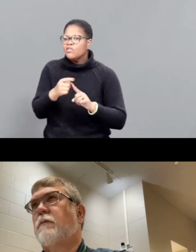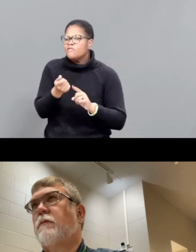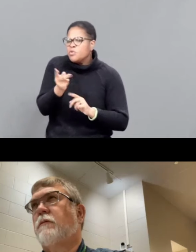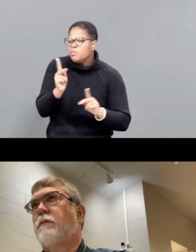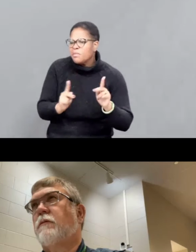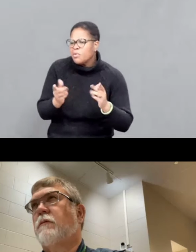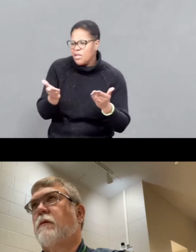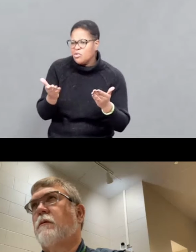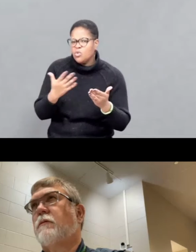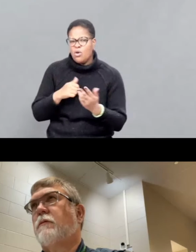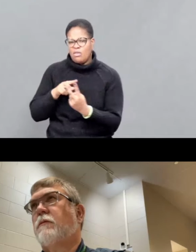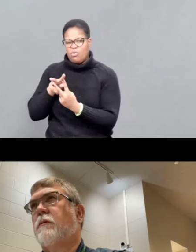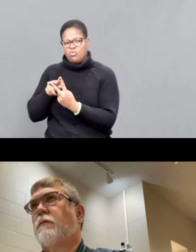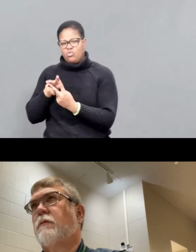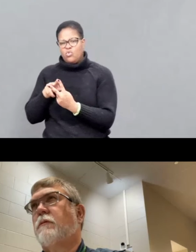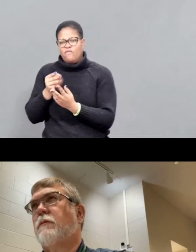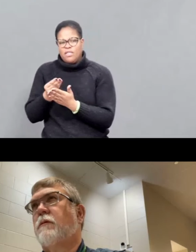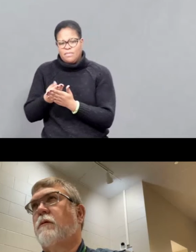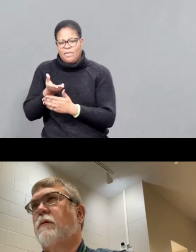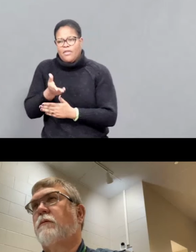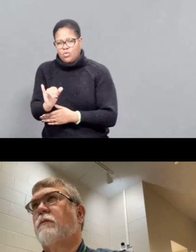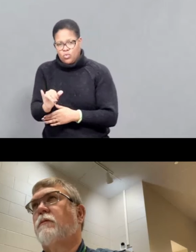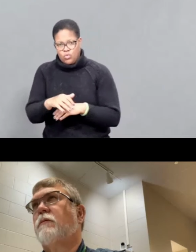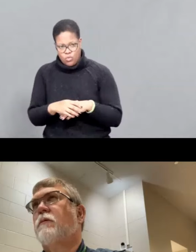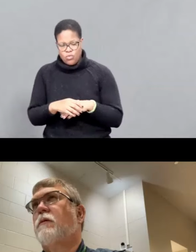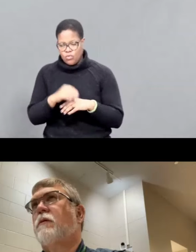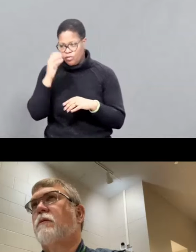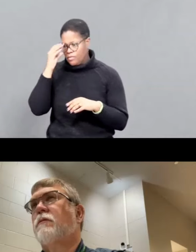campus in the evening.